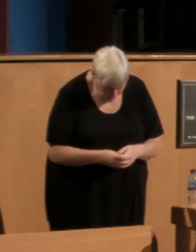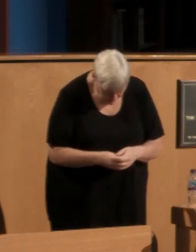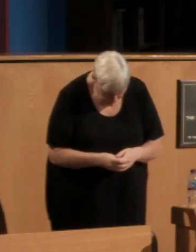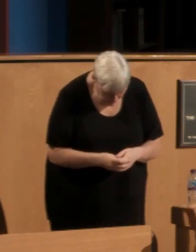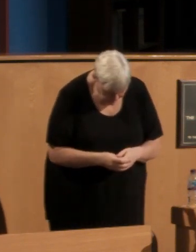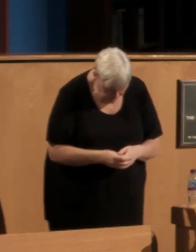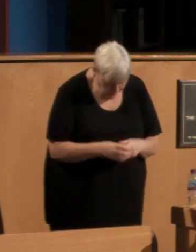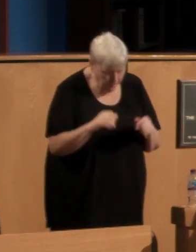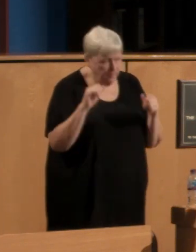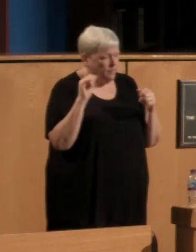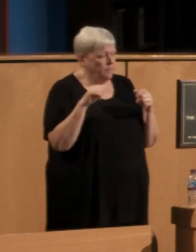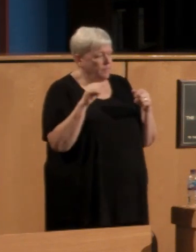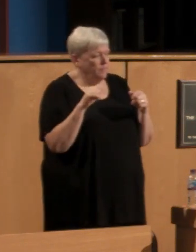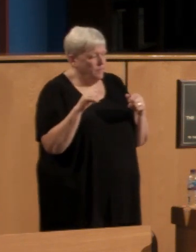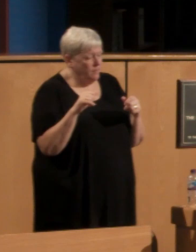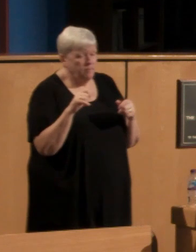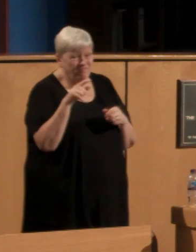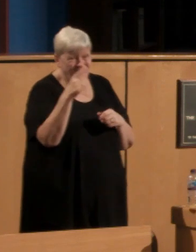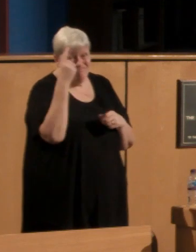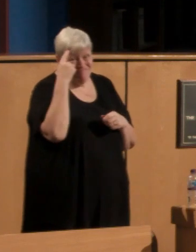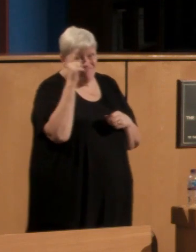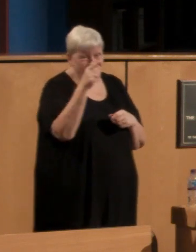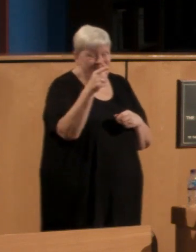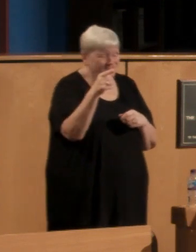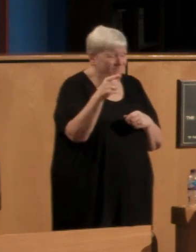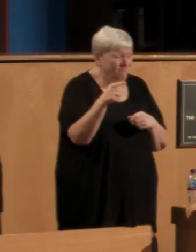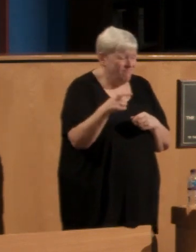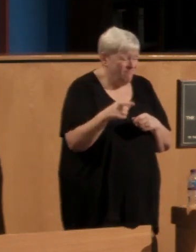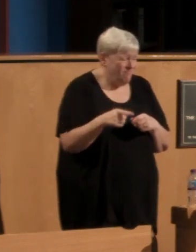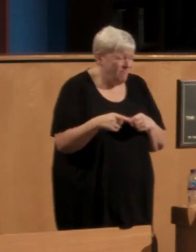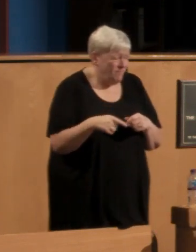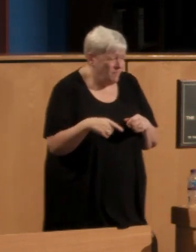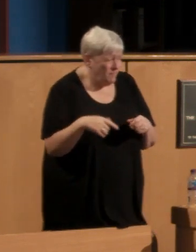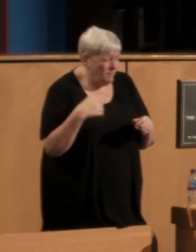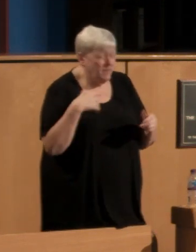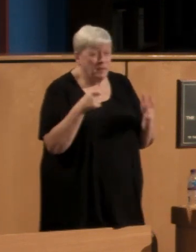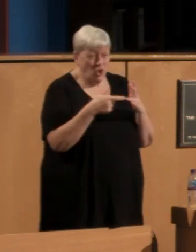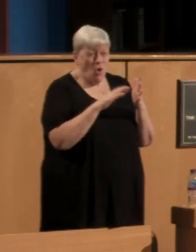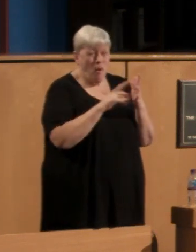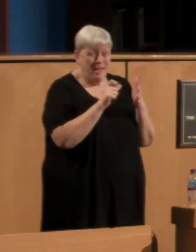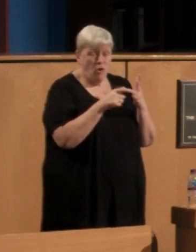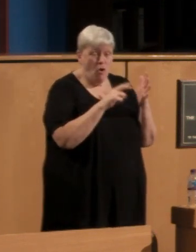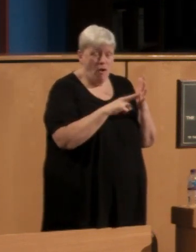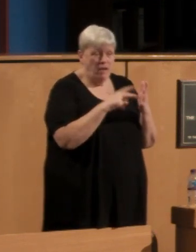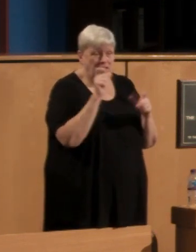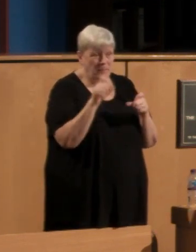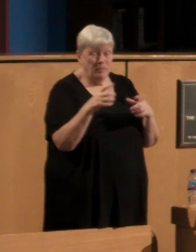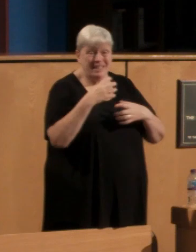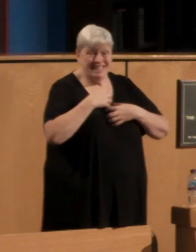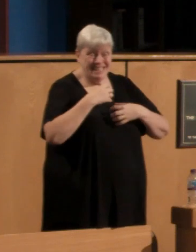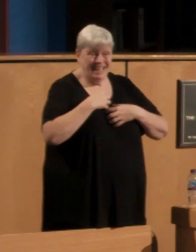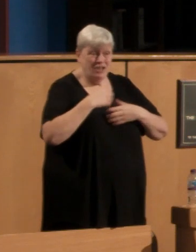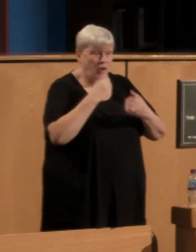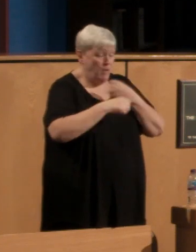Well, yeah, I mean, it makes sense, you know, in terms of my own experience with chronic illness, it makes sense that people are scared of being